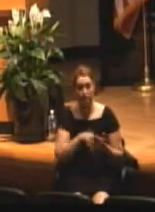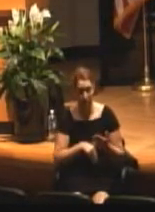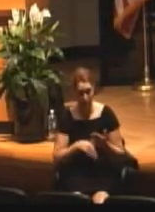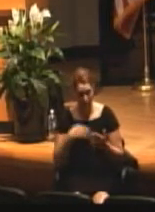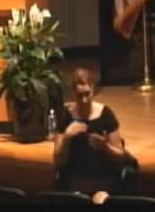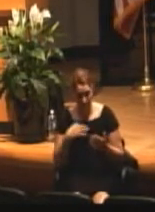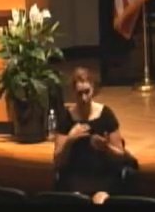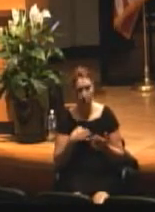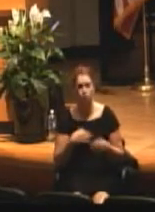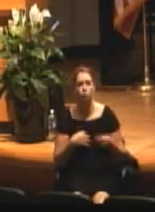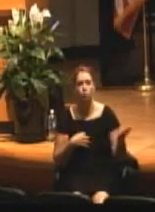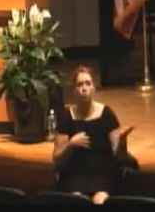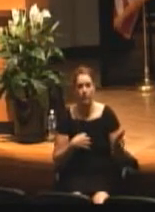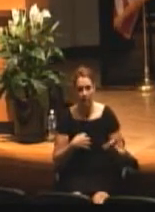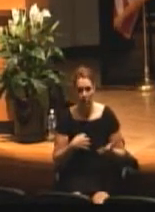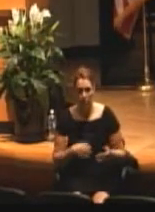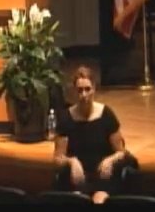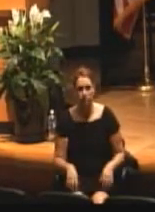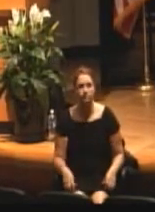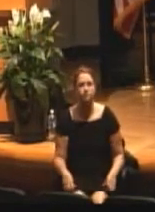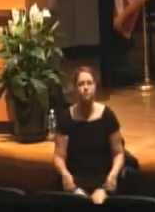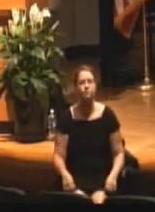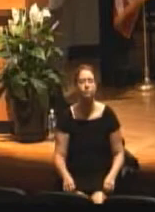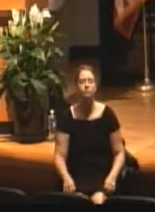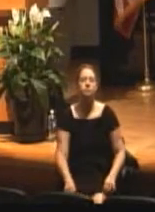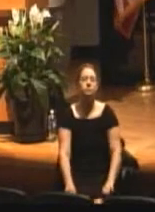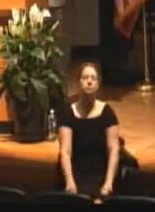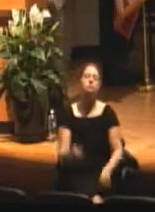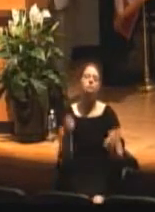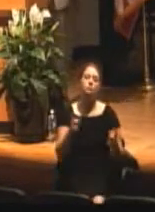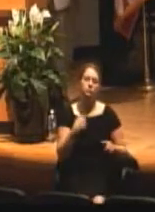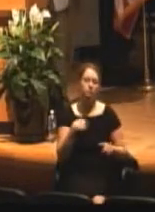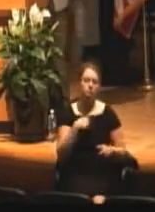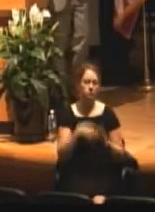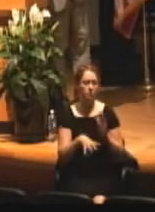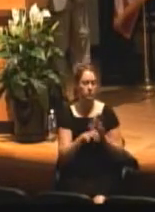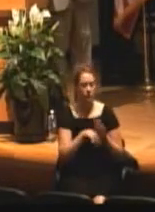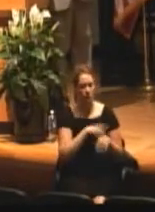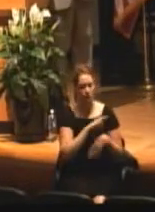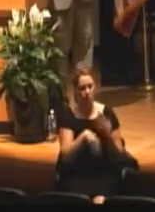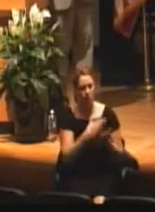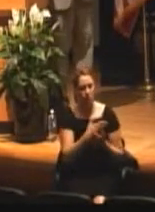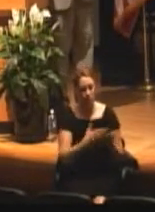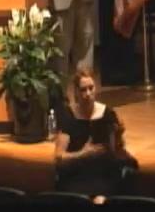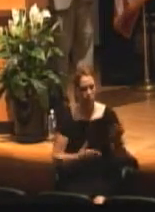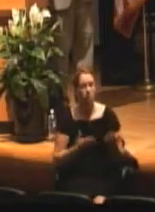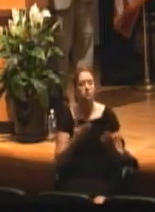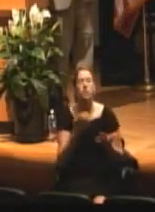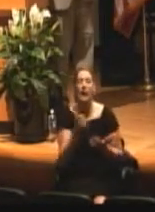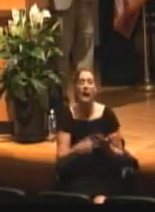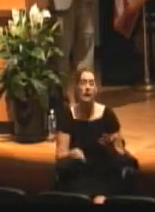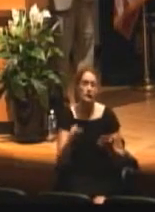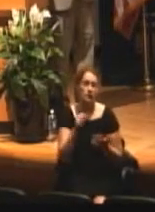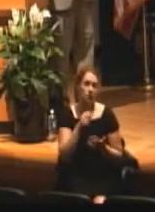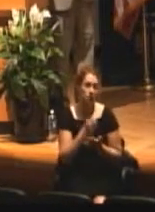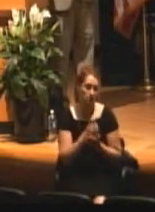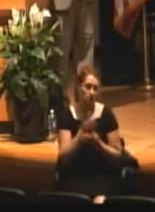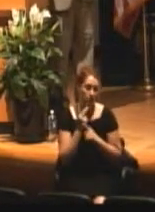everything out and turn it in. Once we have all these pieces done, once you really turn that application into any lender, your job is pretty much